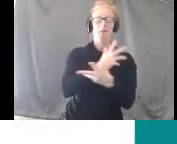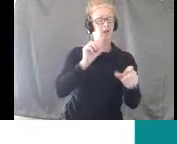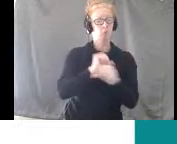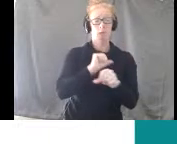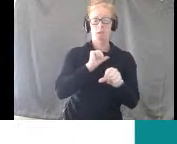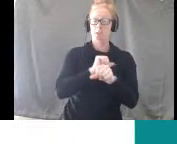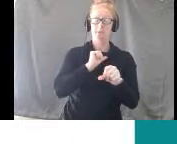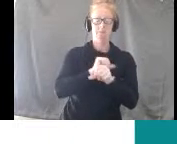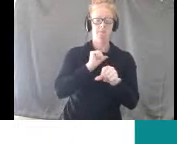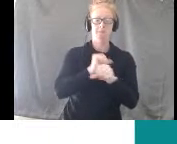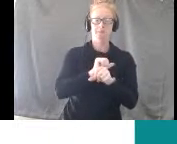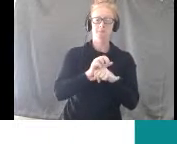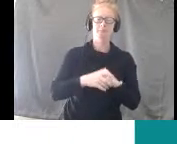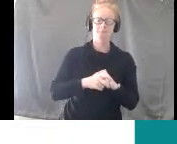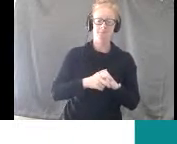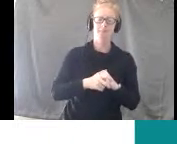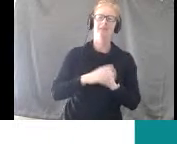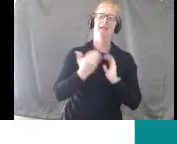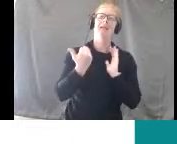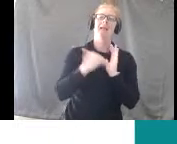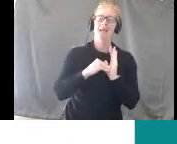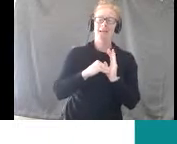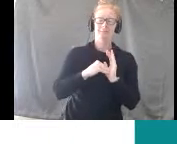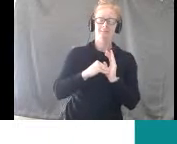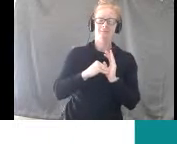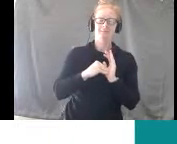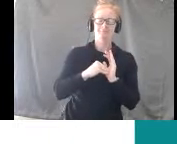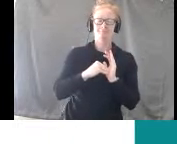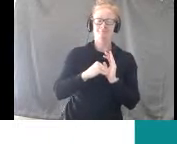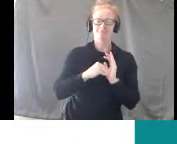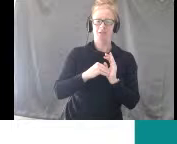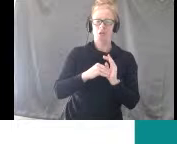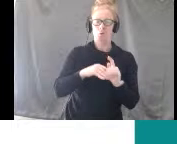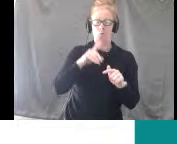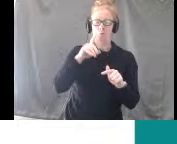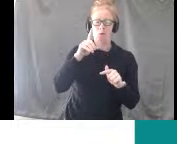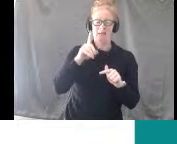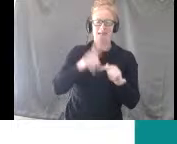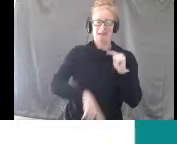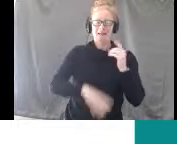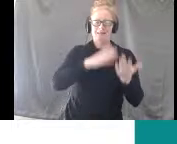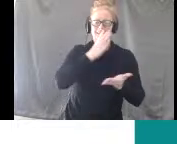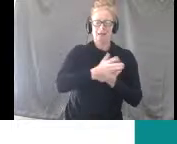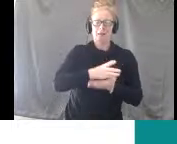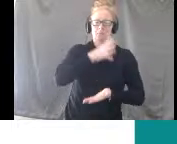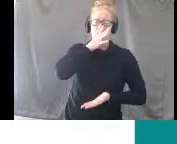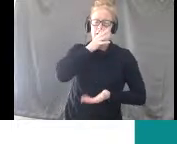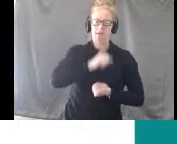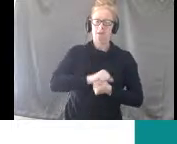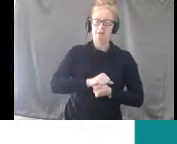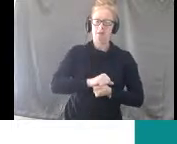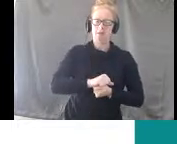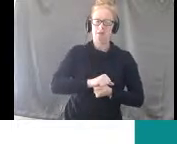be going on, but once again, we can't afford to go dark. So we will be